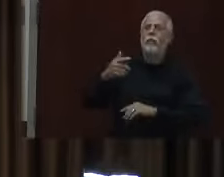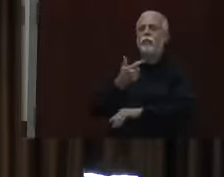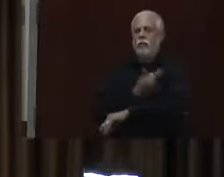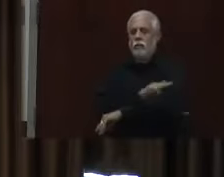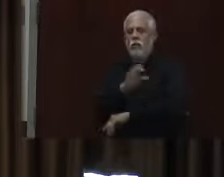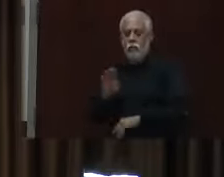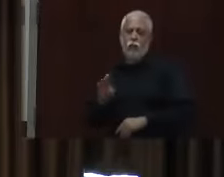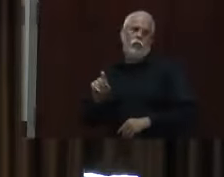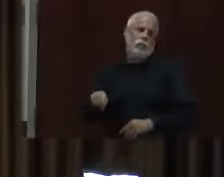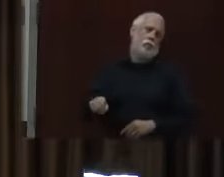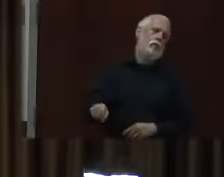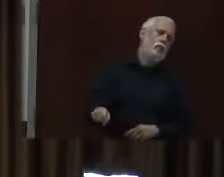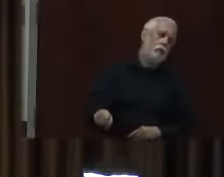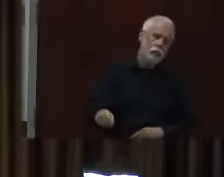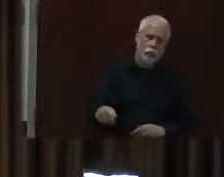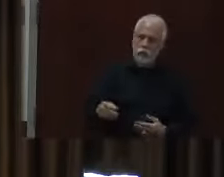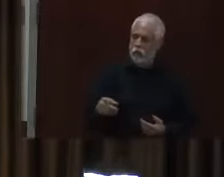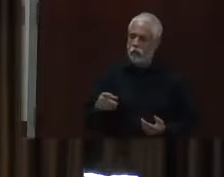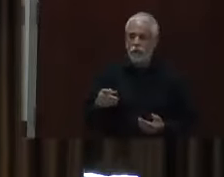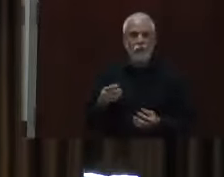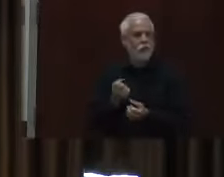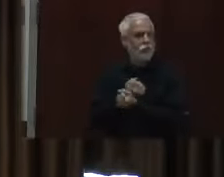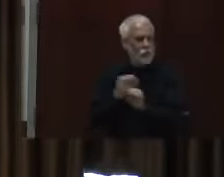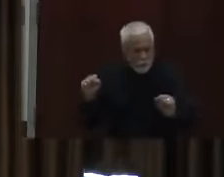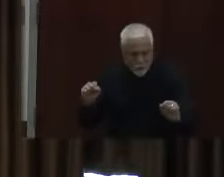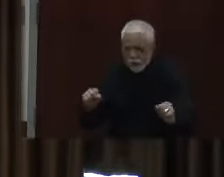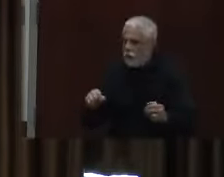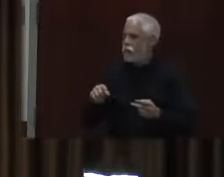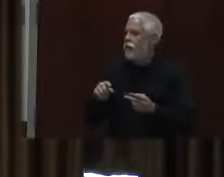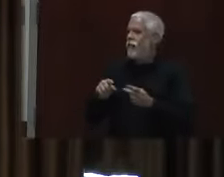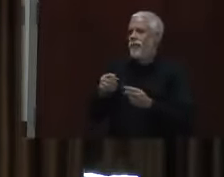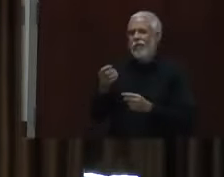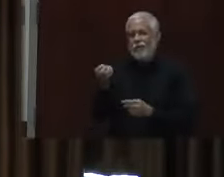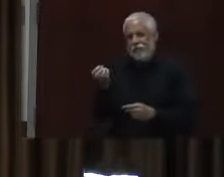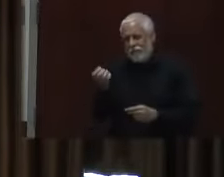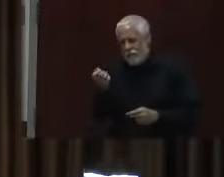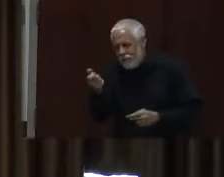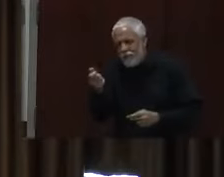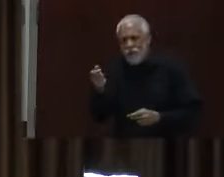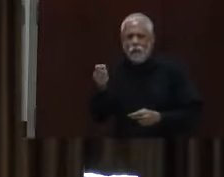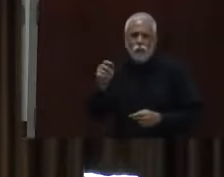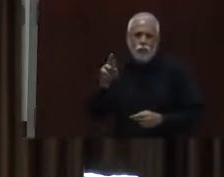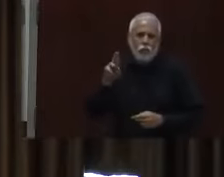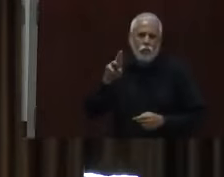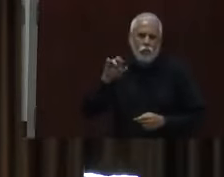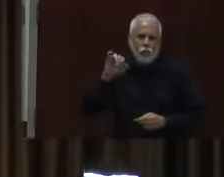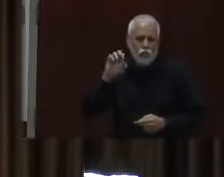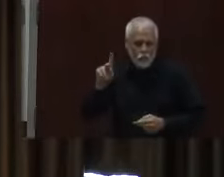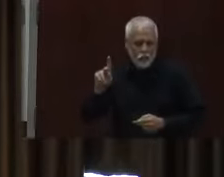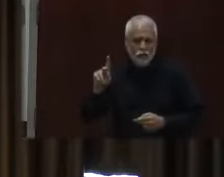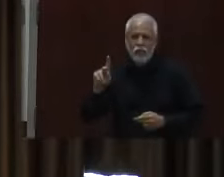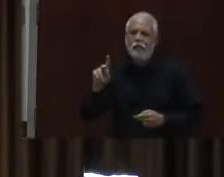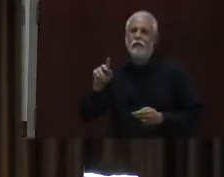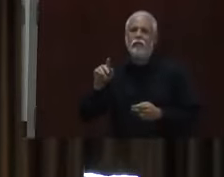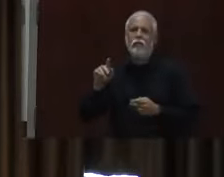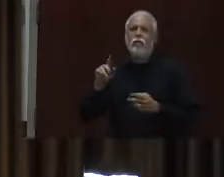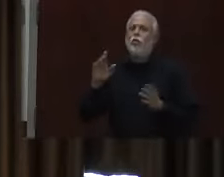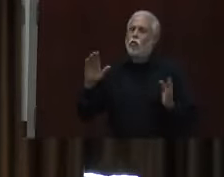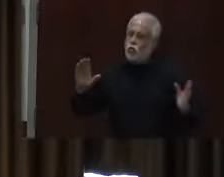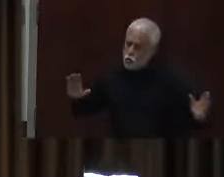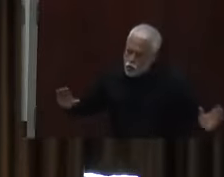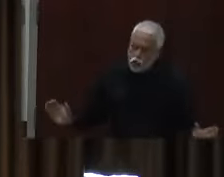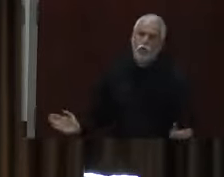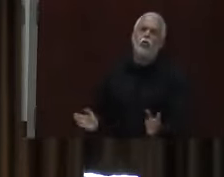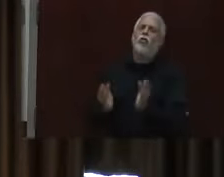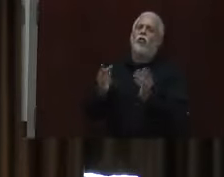vaccine. It's completely safe. There are very, very few, if any, medical contraindications to getting it, and we encourage you